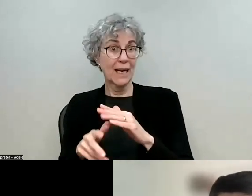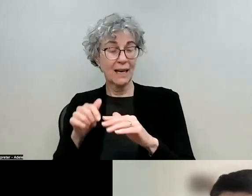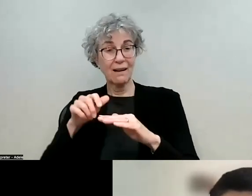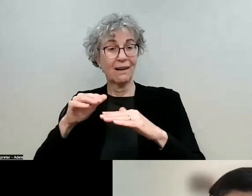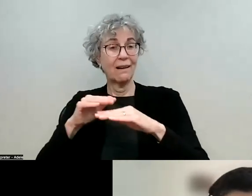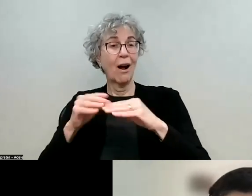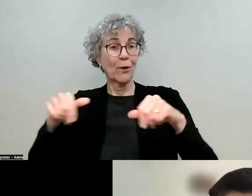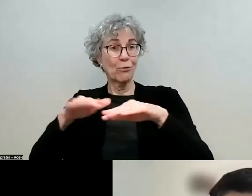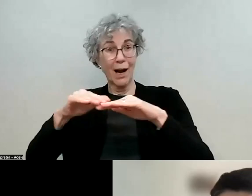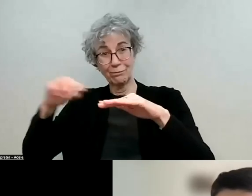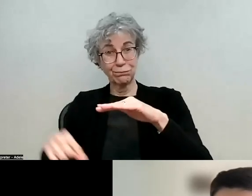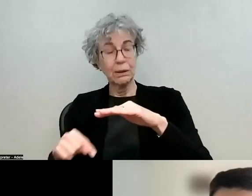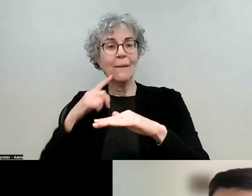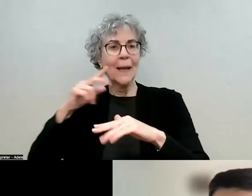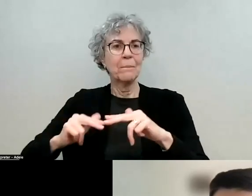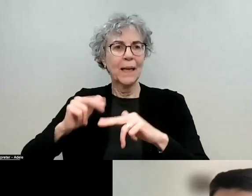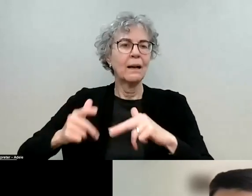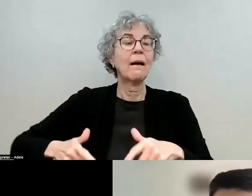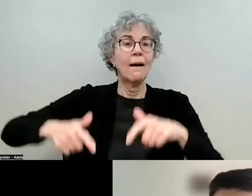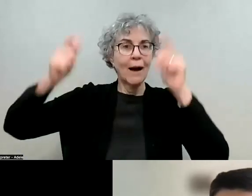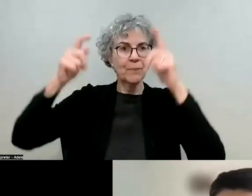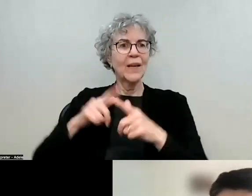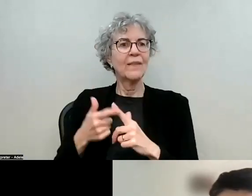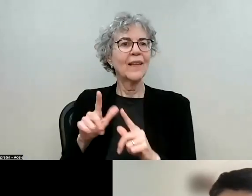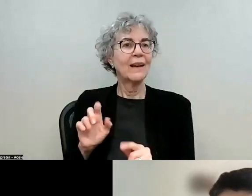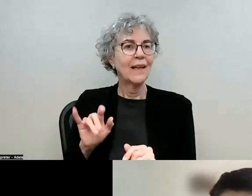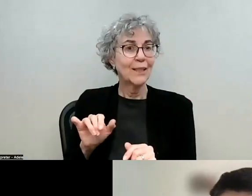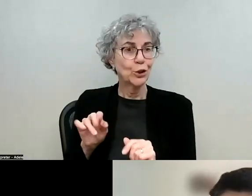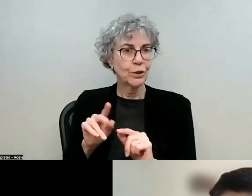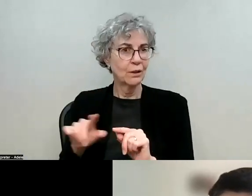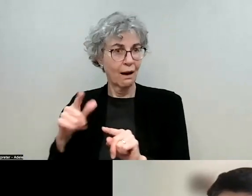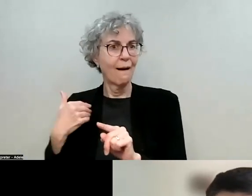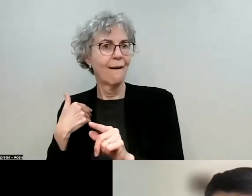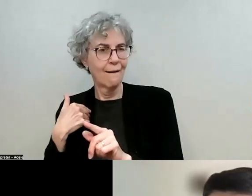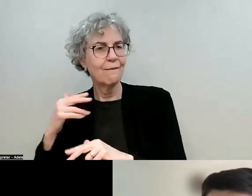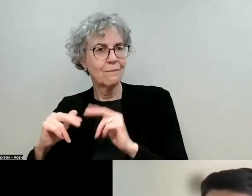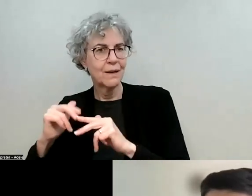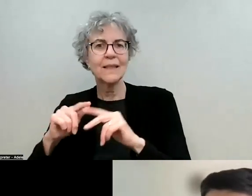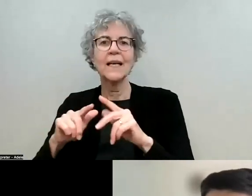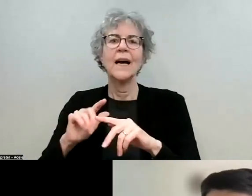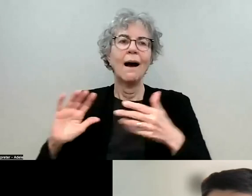And again, gives them a new building that they've got tenure in and gives community, the